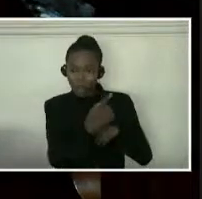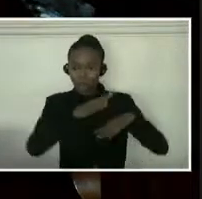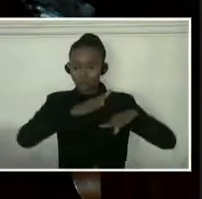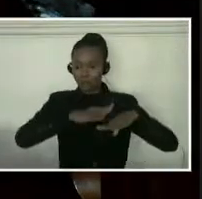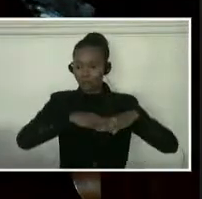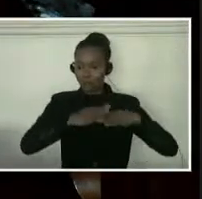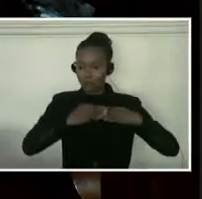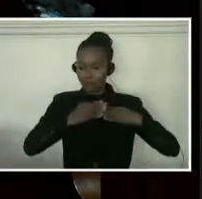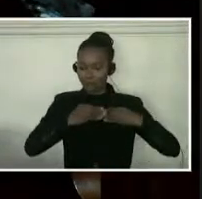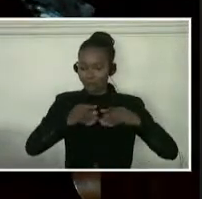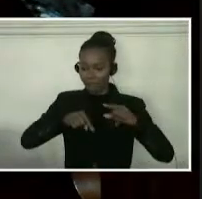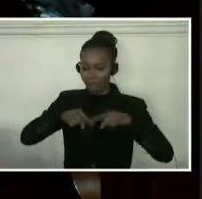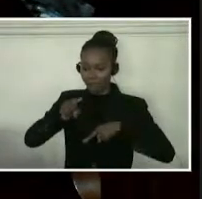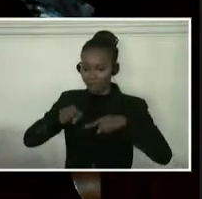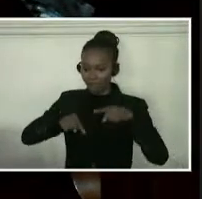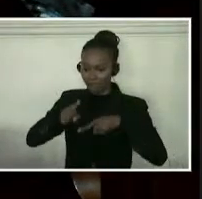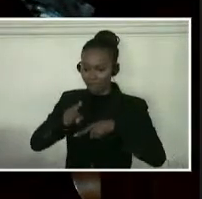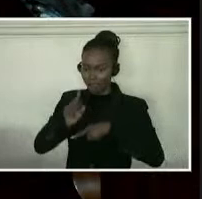honorable